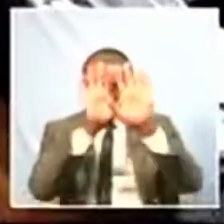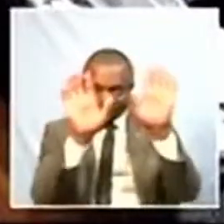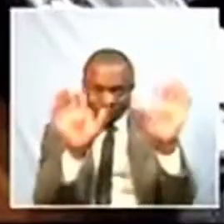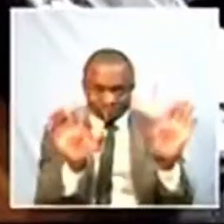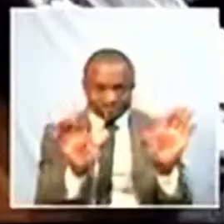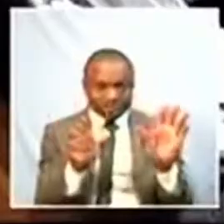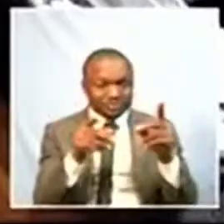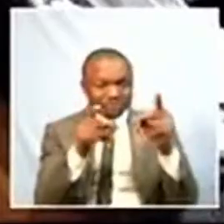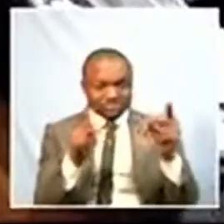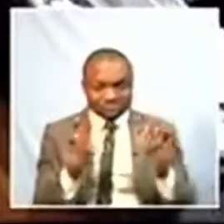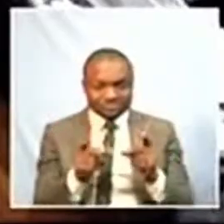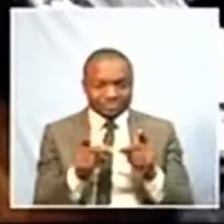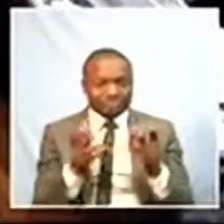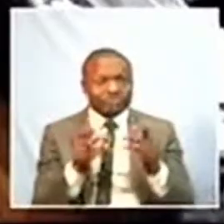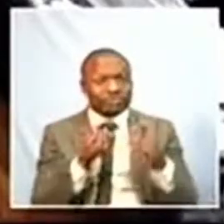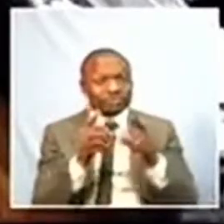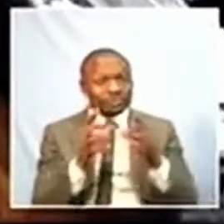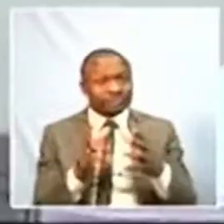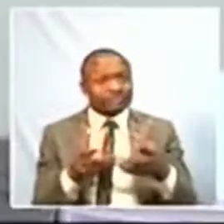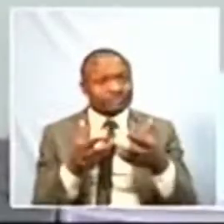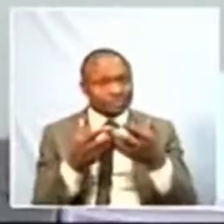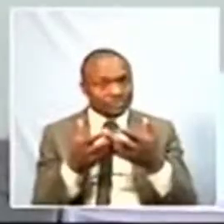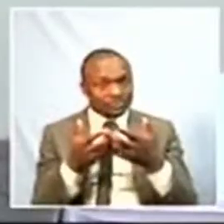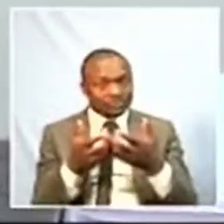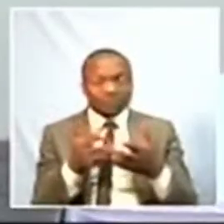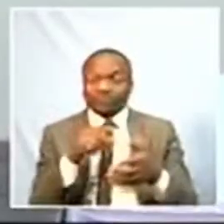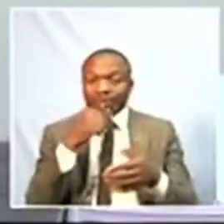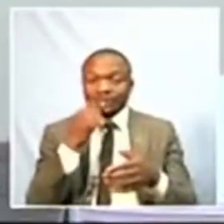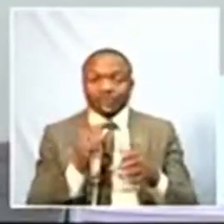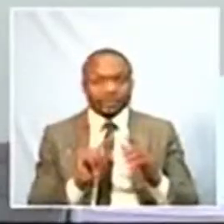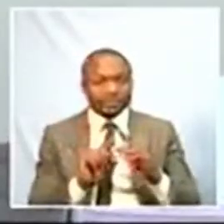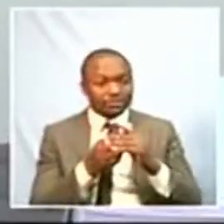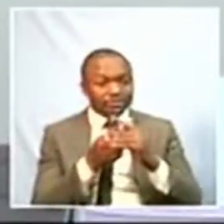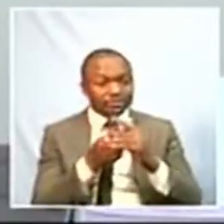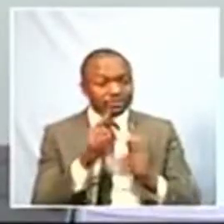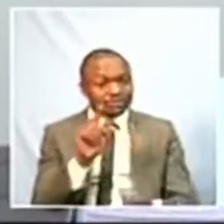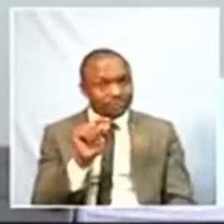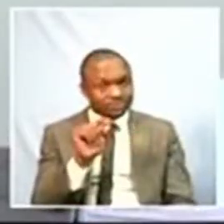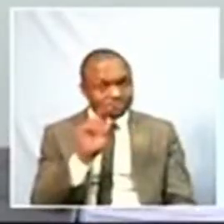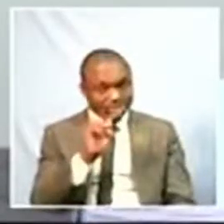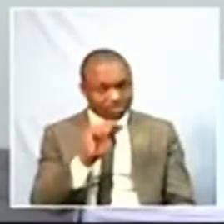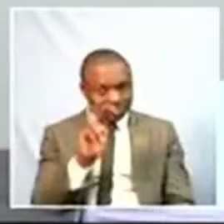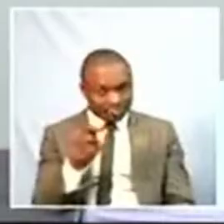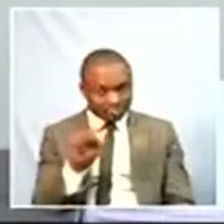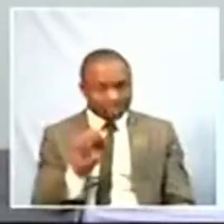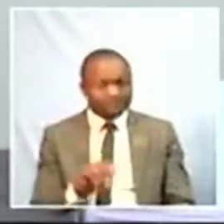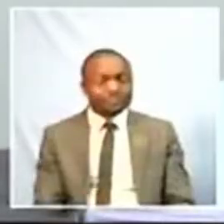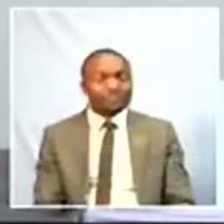position. Director Engineering said we started in 2022.